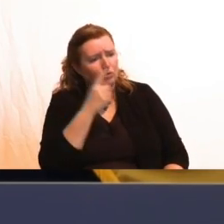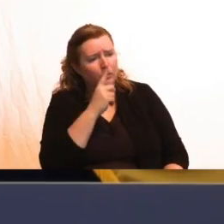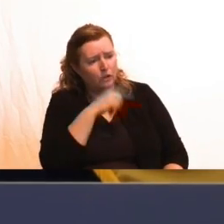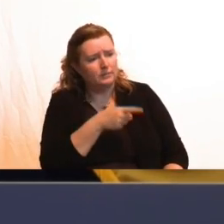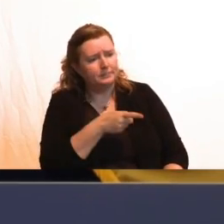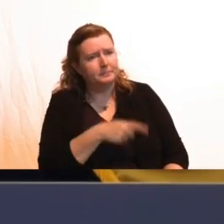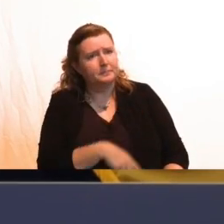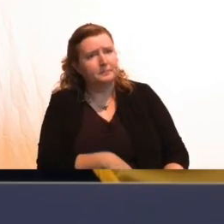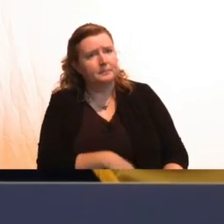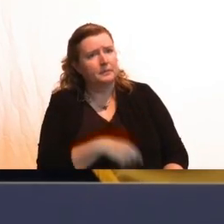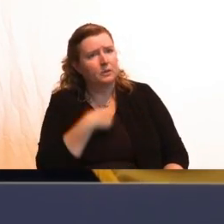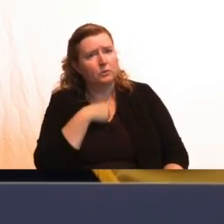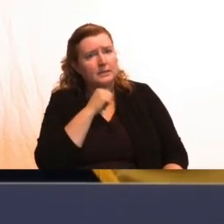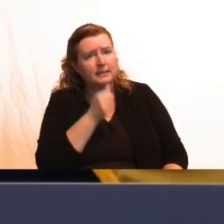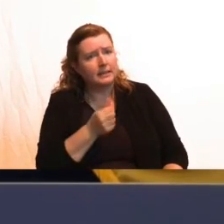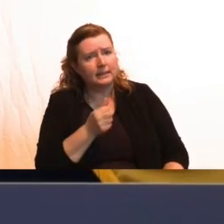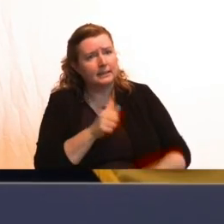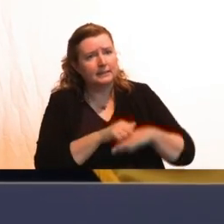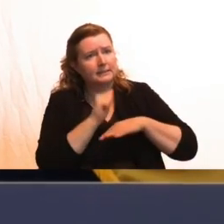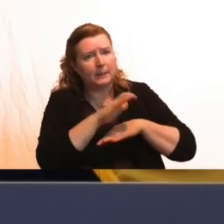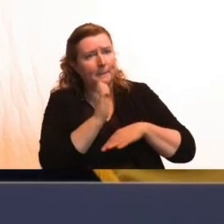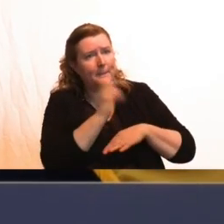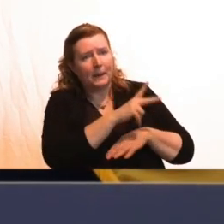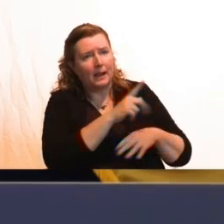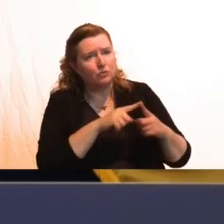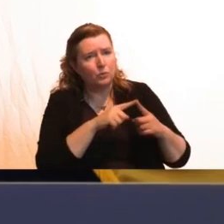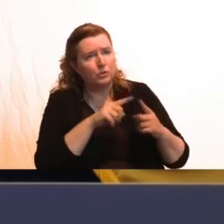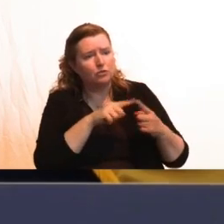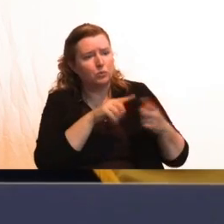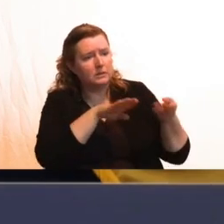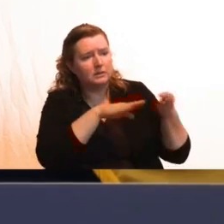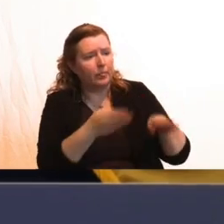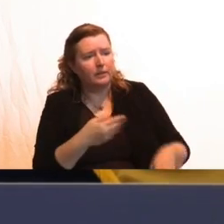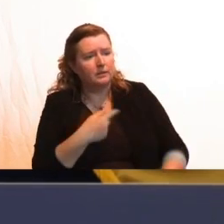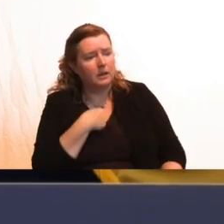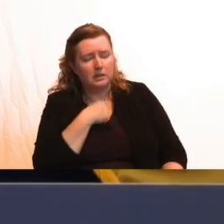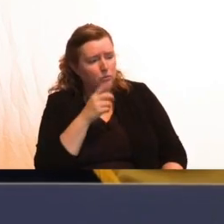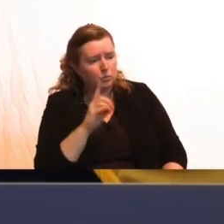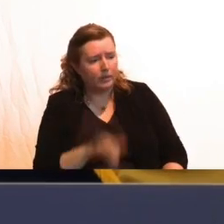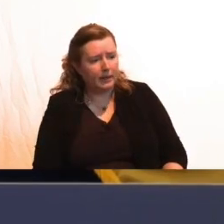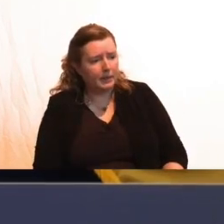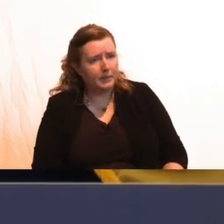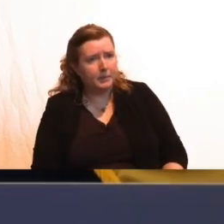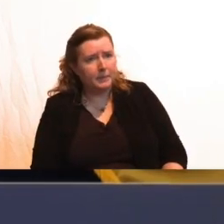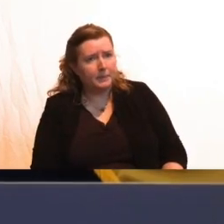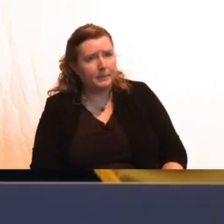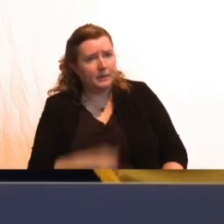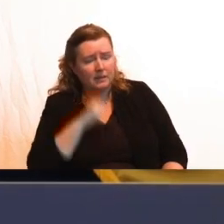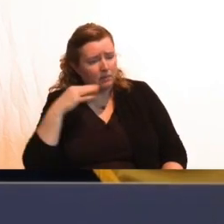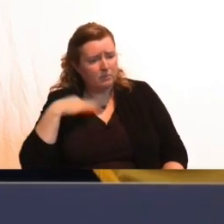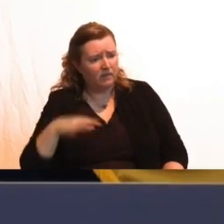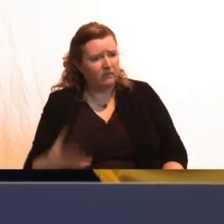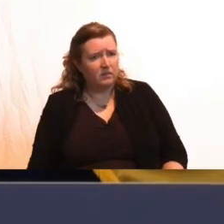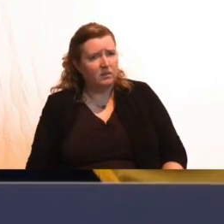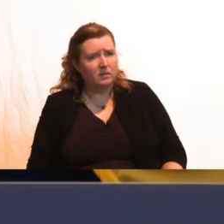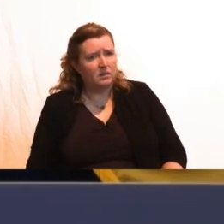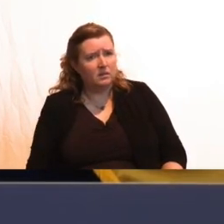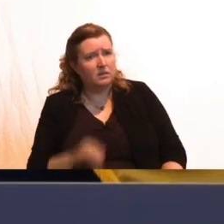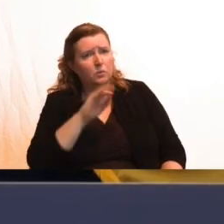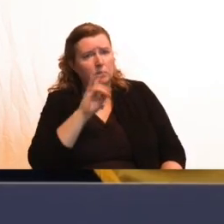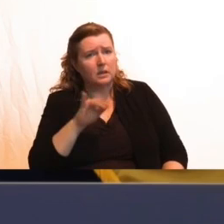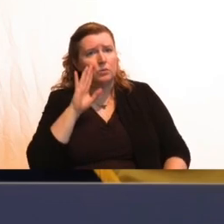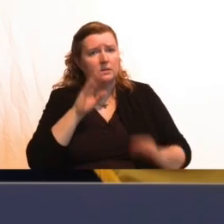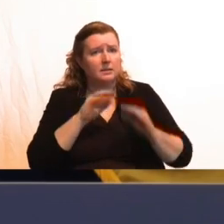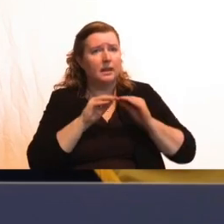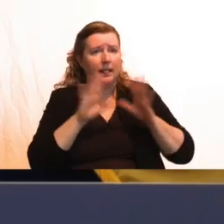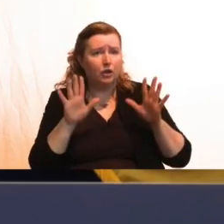out of that? Judy was crystal clear. I was crystal clear. And when I say crystal clear, about